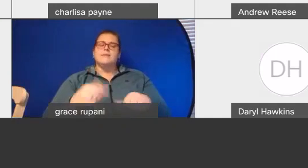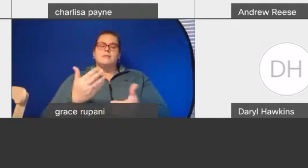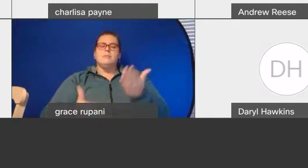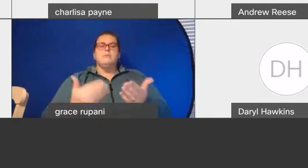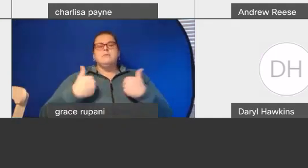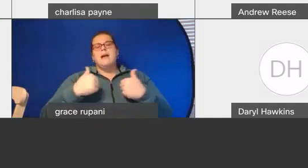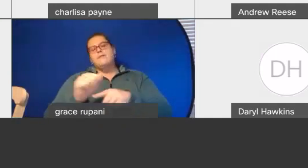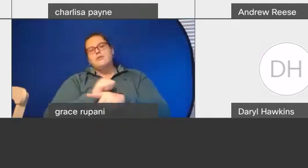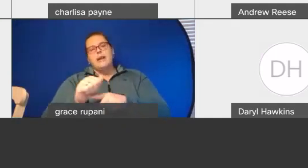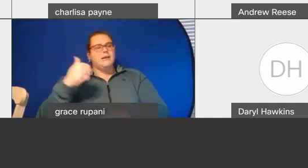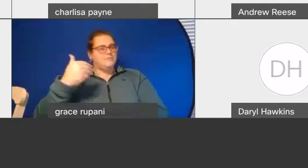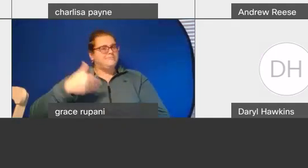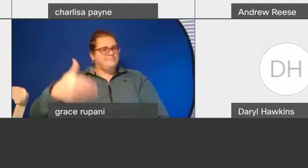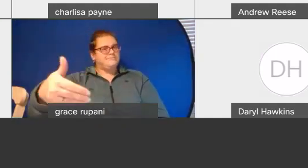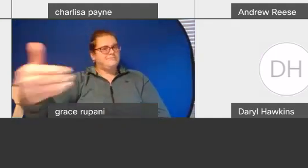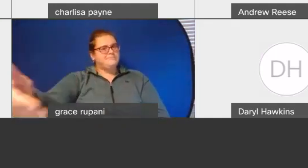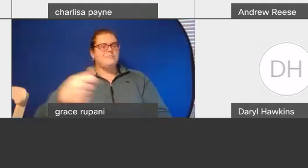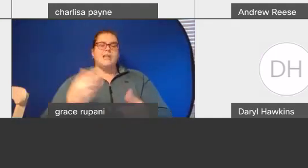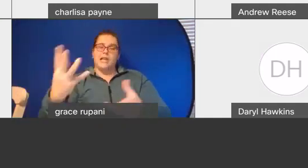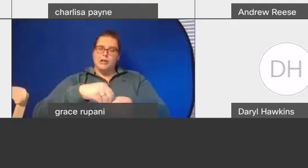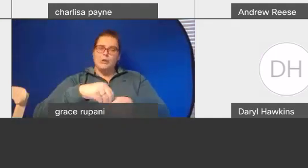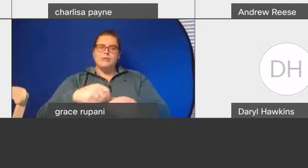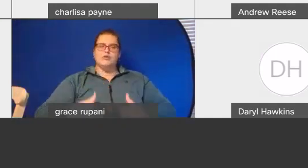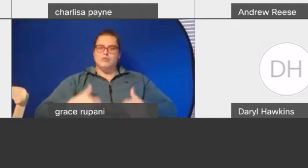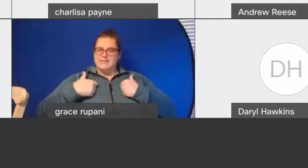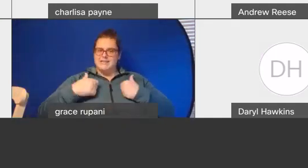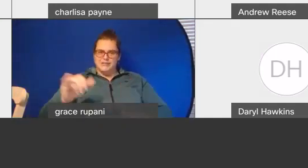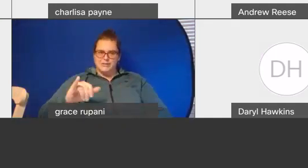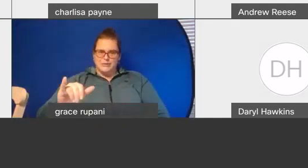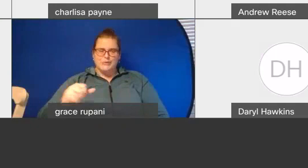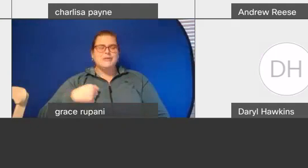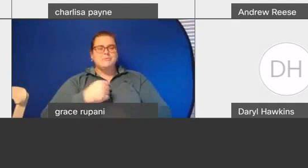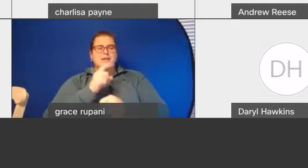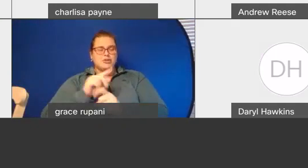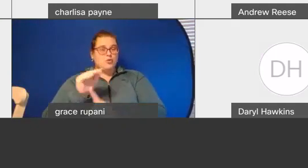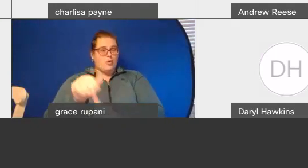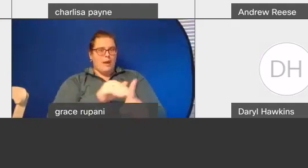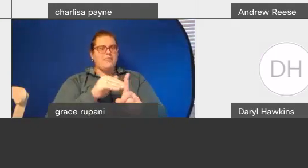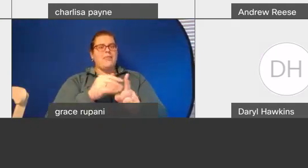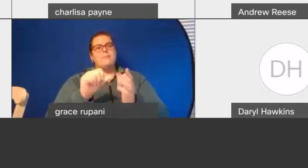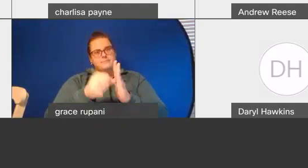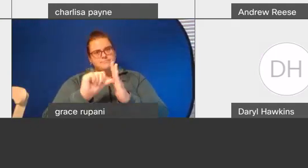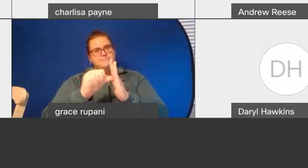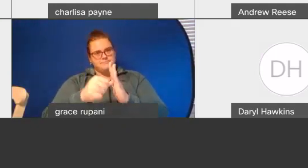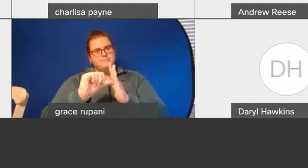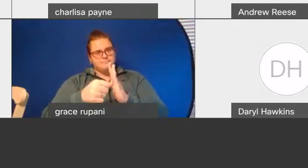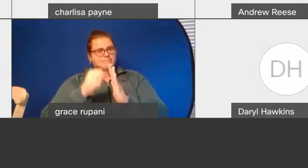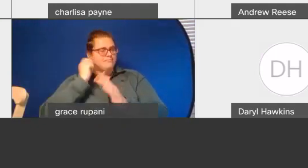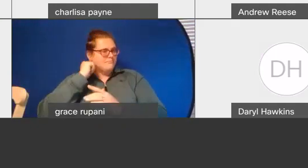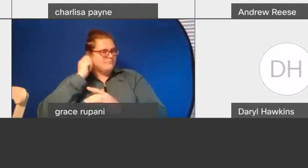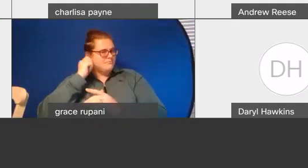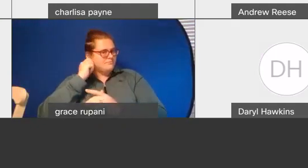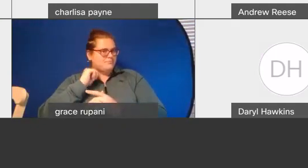that includes the people that live there as a reminder to them, especially as we're talking about returning, you know, some